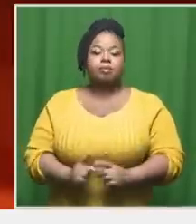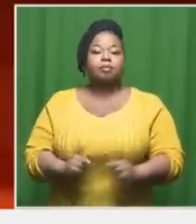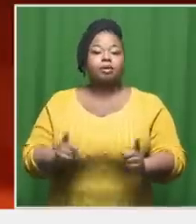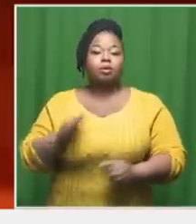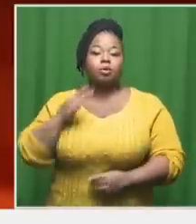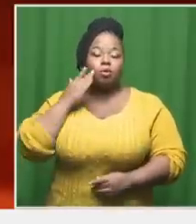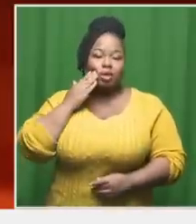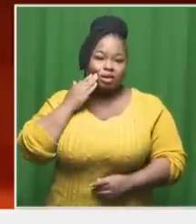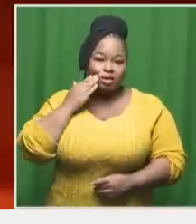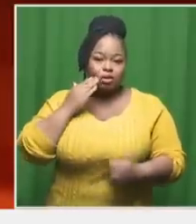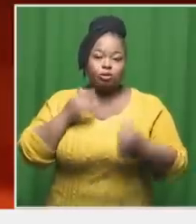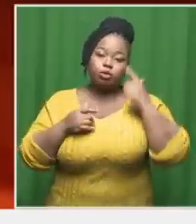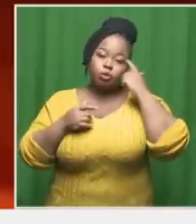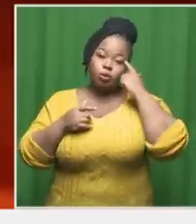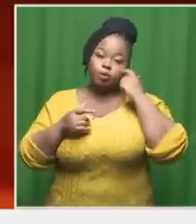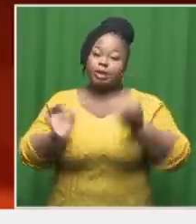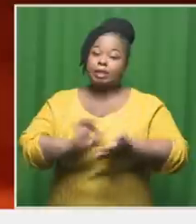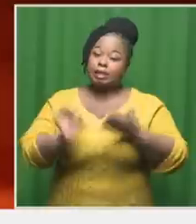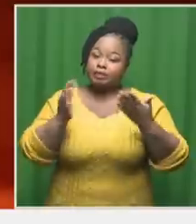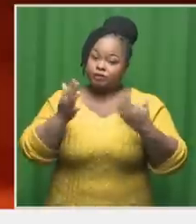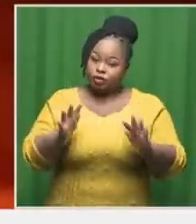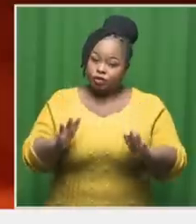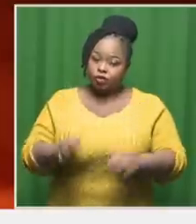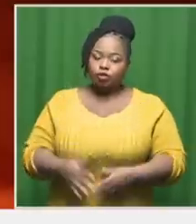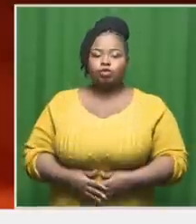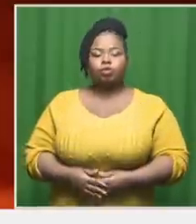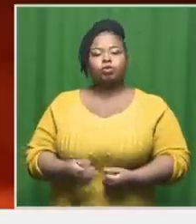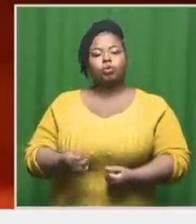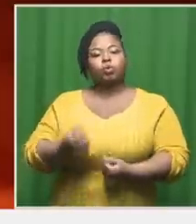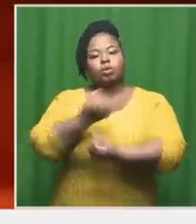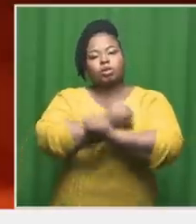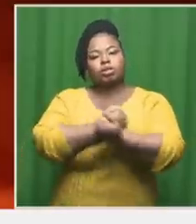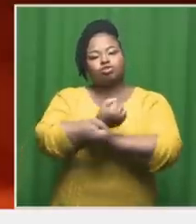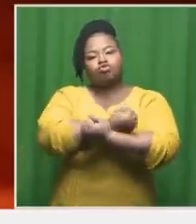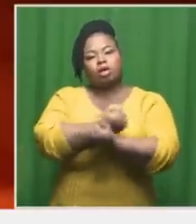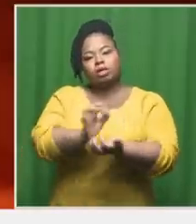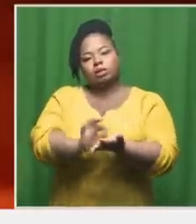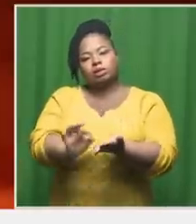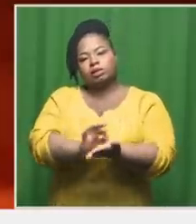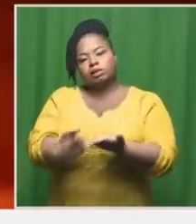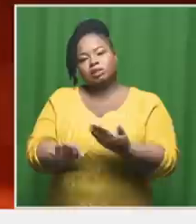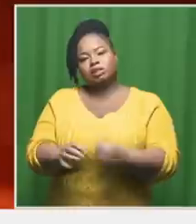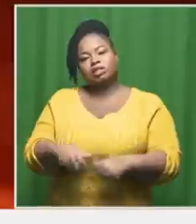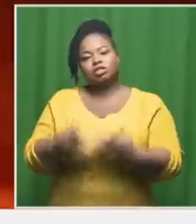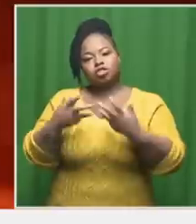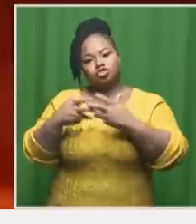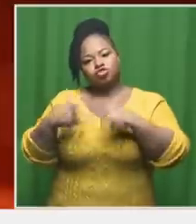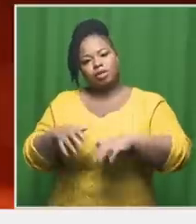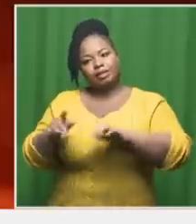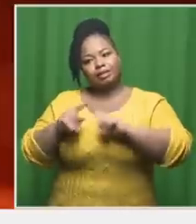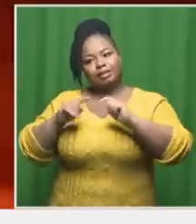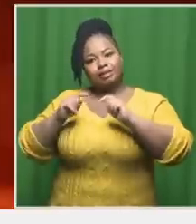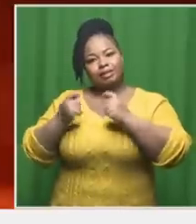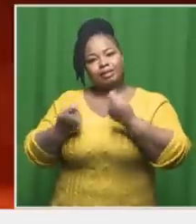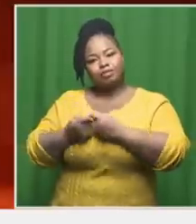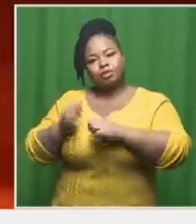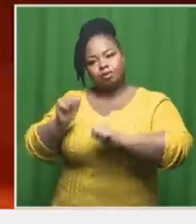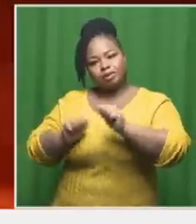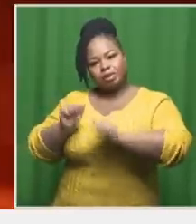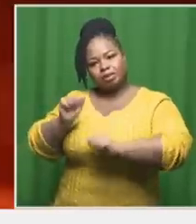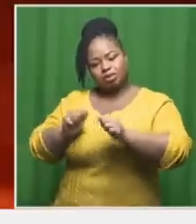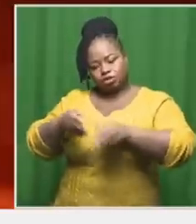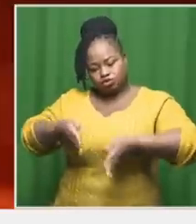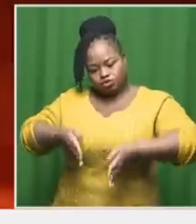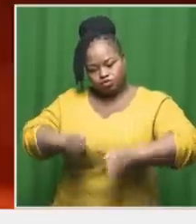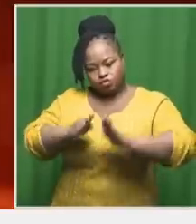they've cleared off the debris of the vehicles, our engineering team will be able to assess the damage to the road